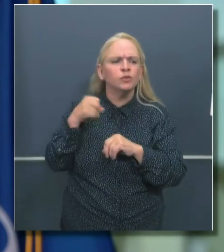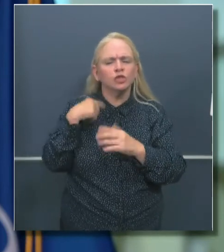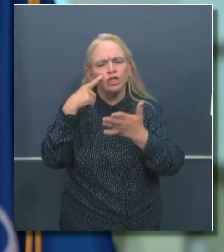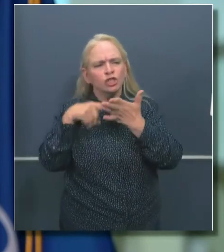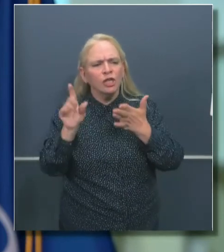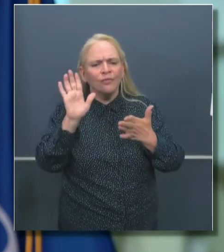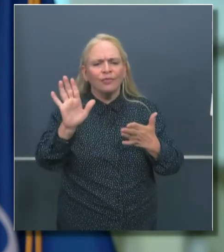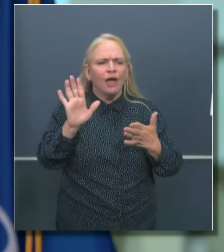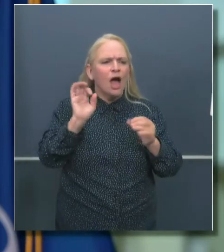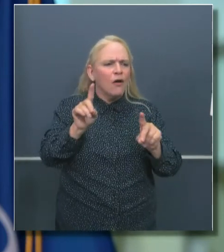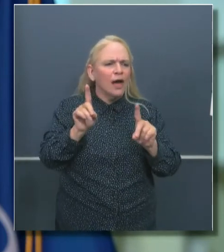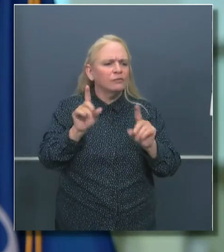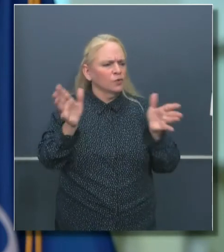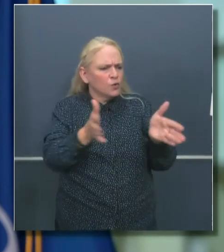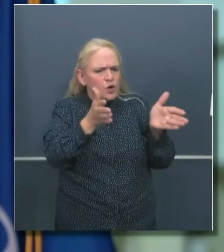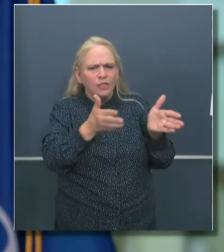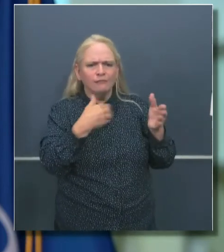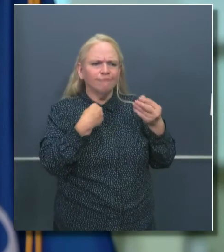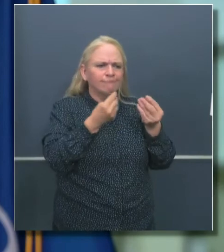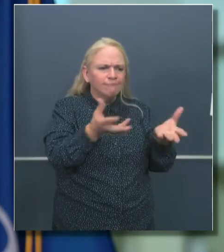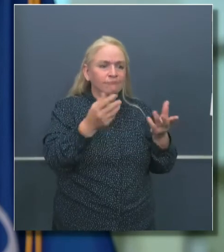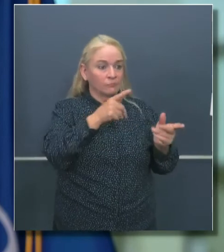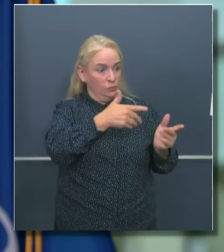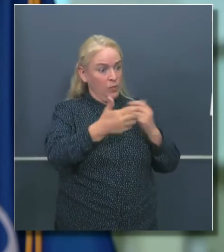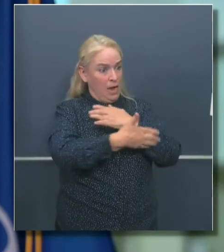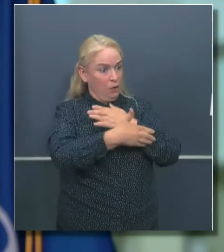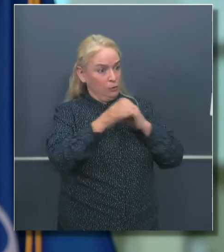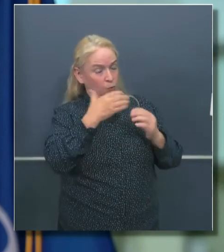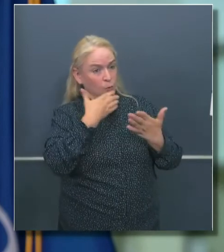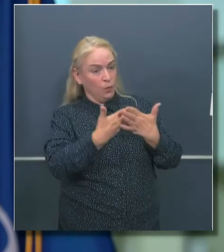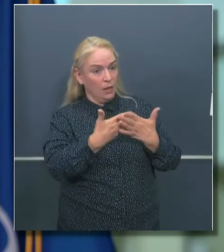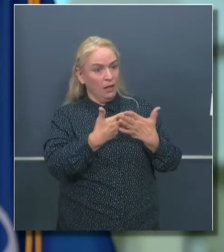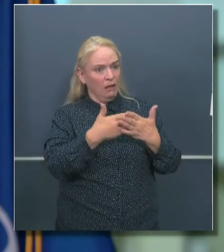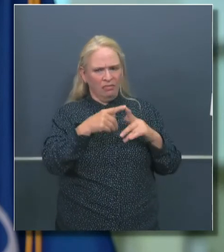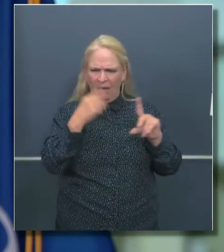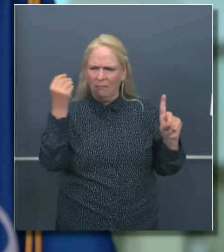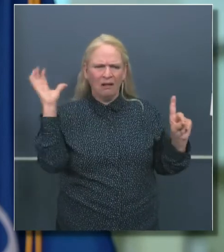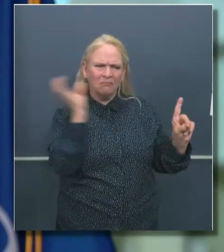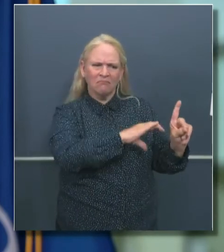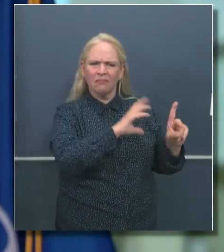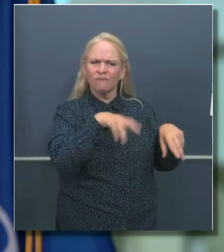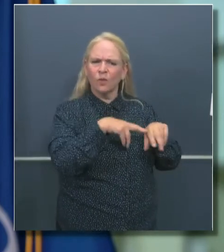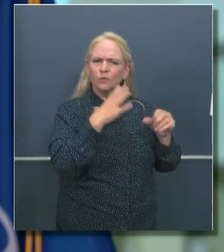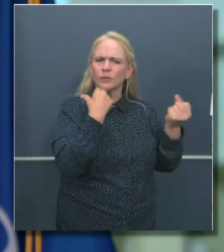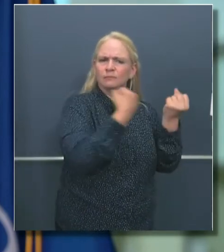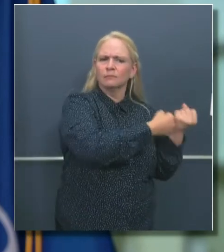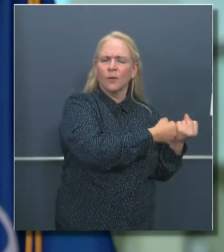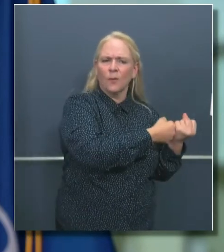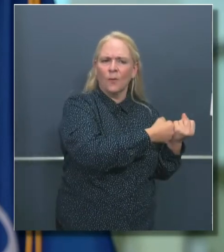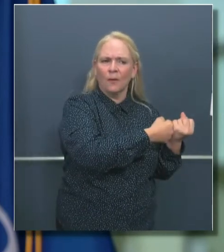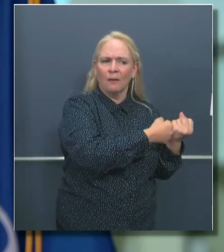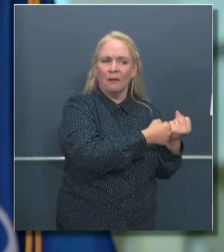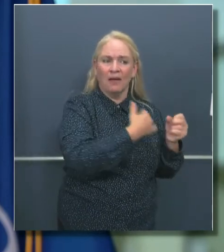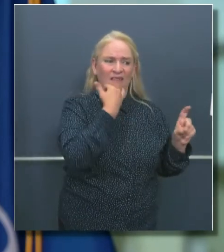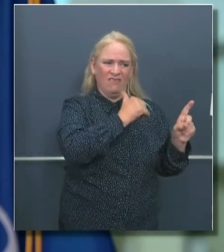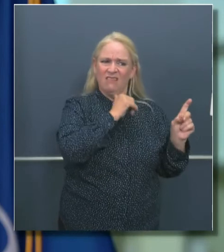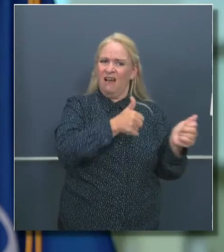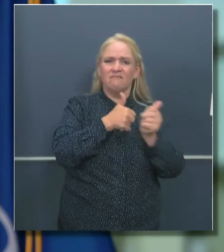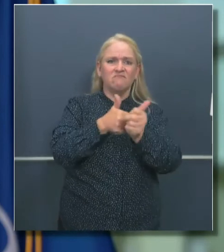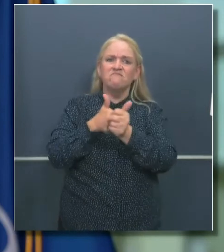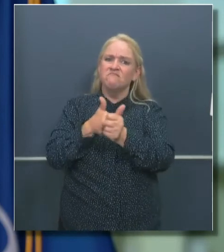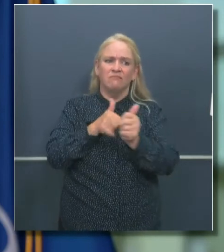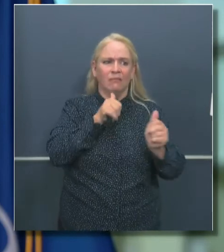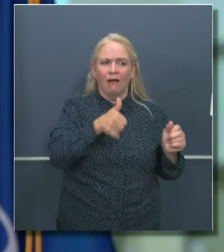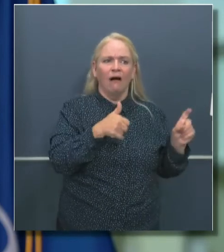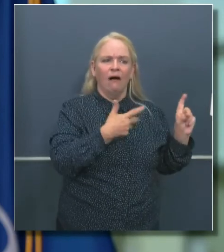education. That's the purpose of today's presentation, is an education campaign. And we look to local elected officials,